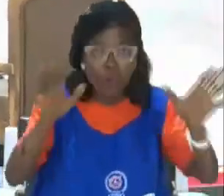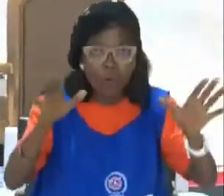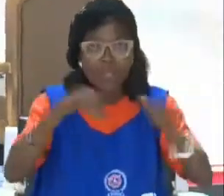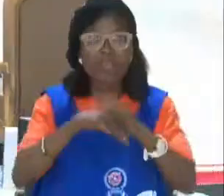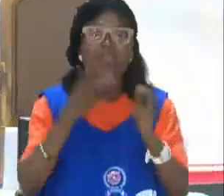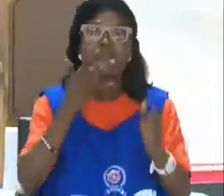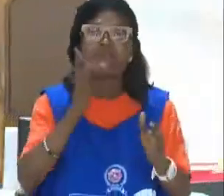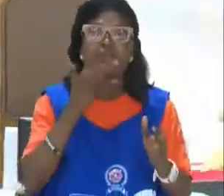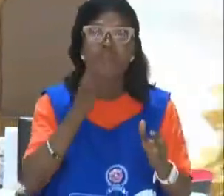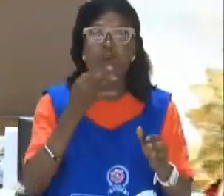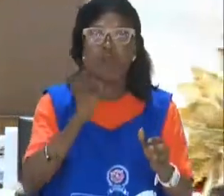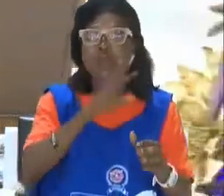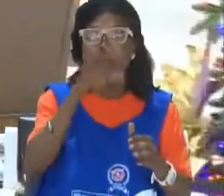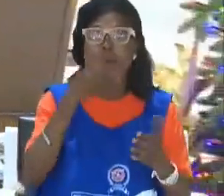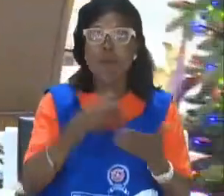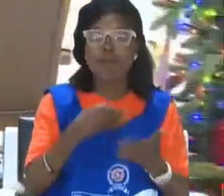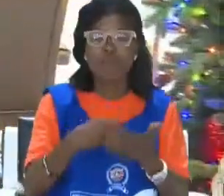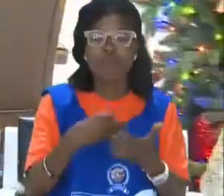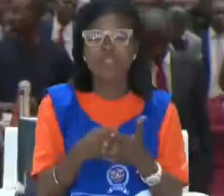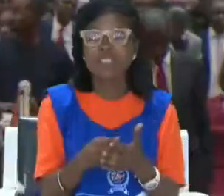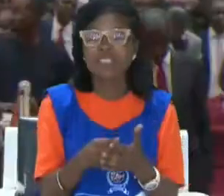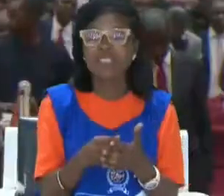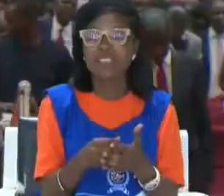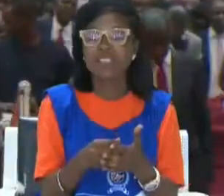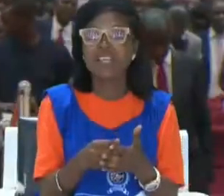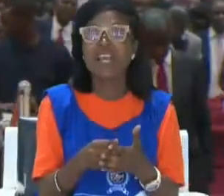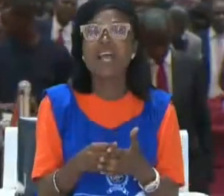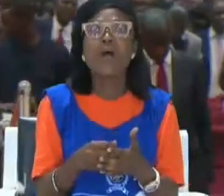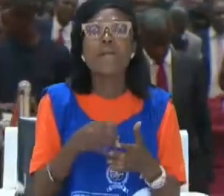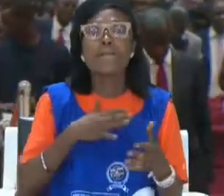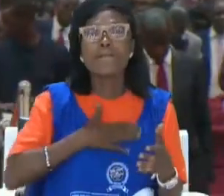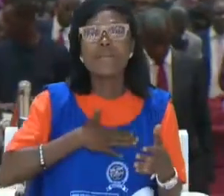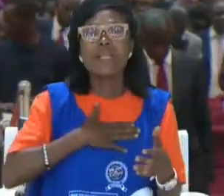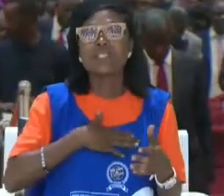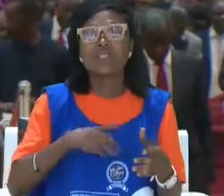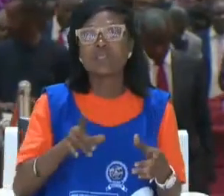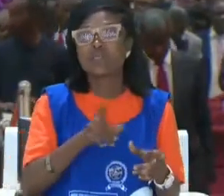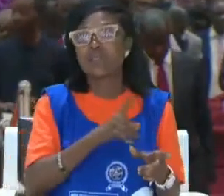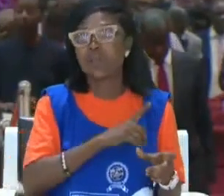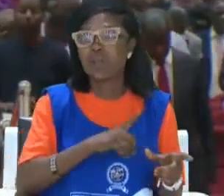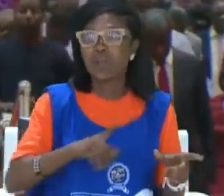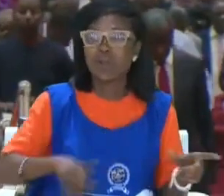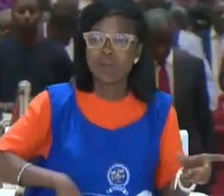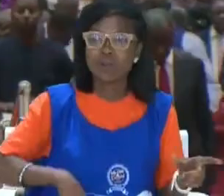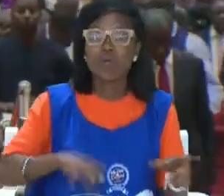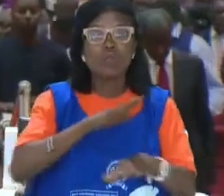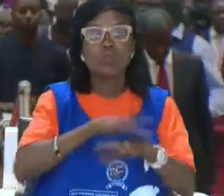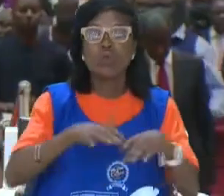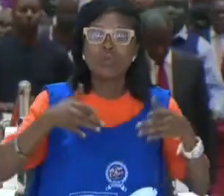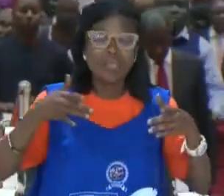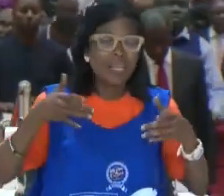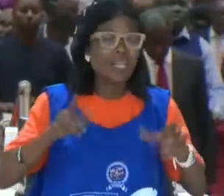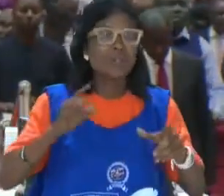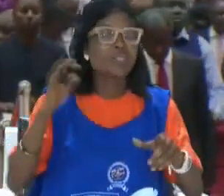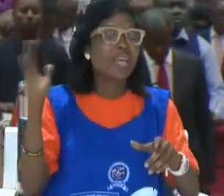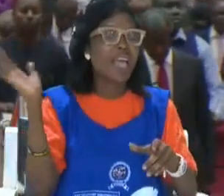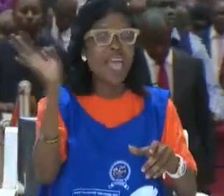over our finances. Please, Lord, don't let us ever lack again.